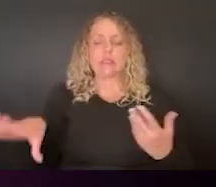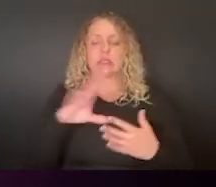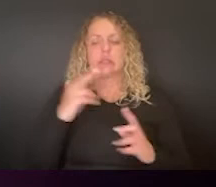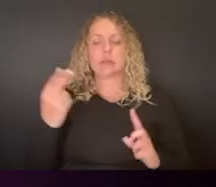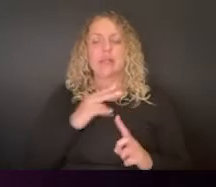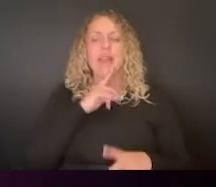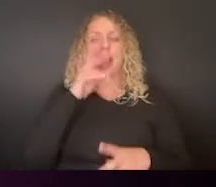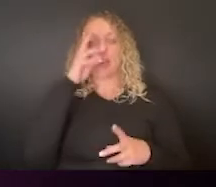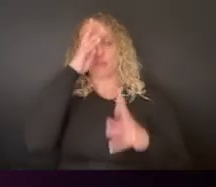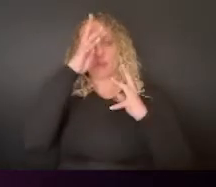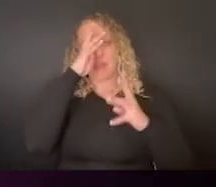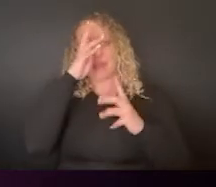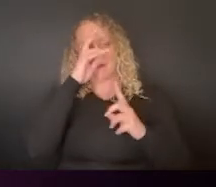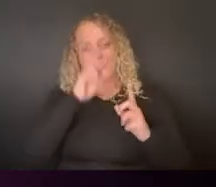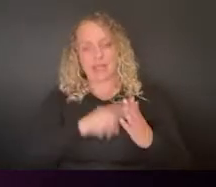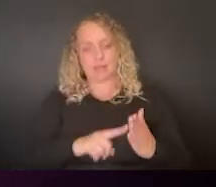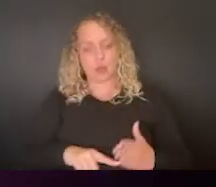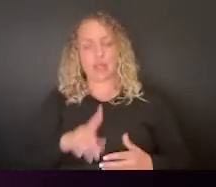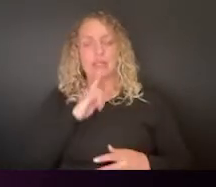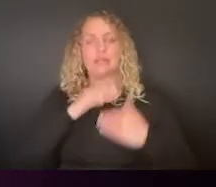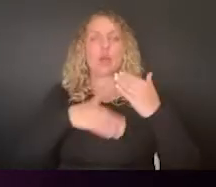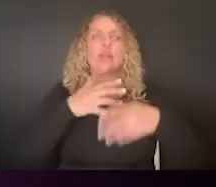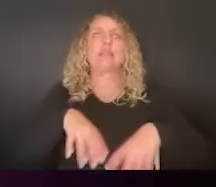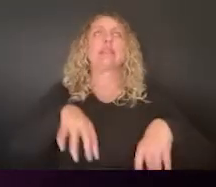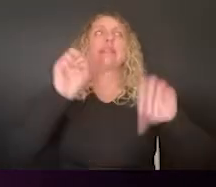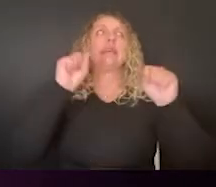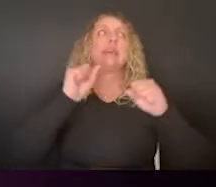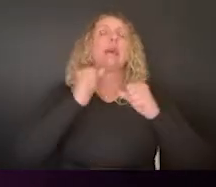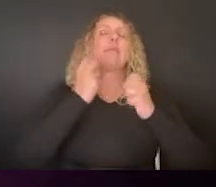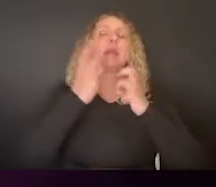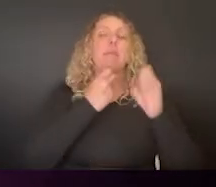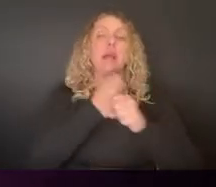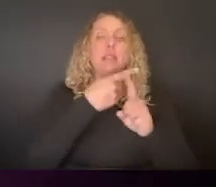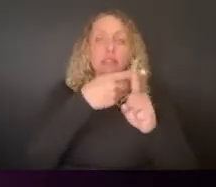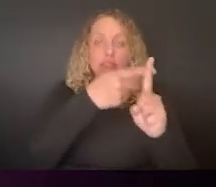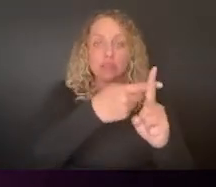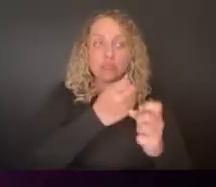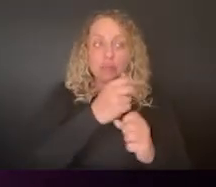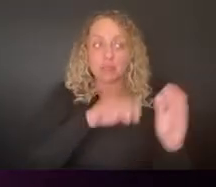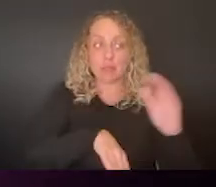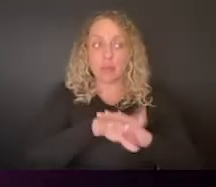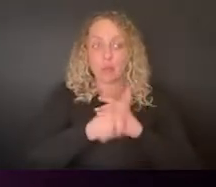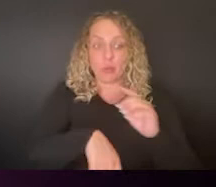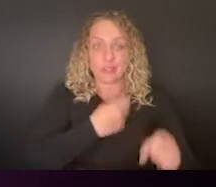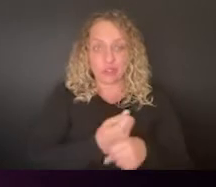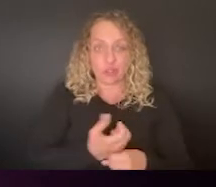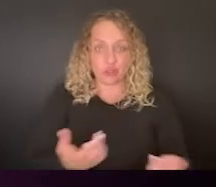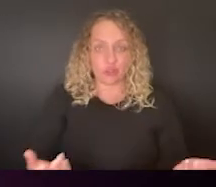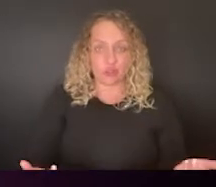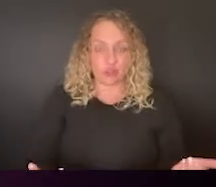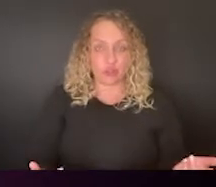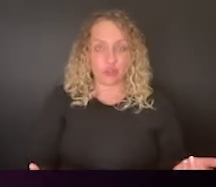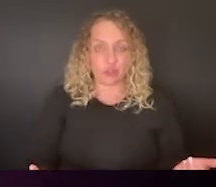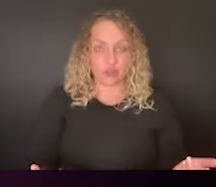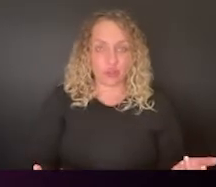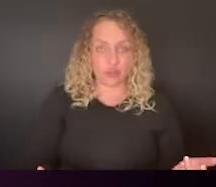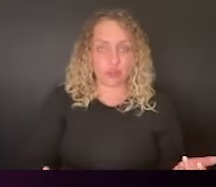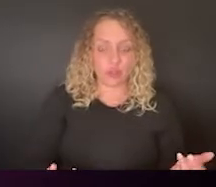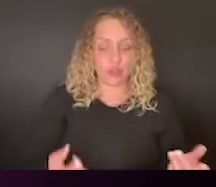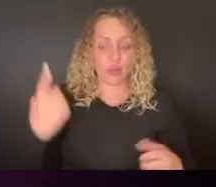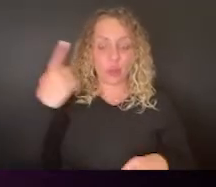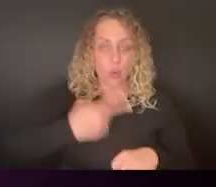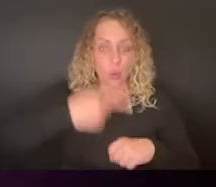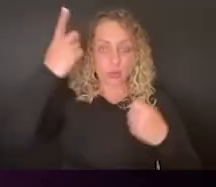have to do things like strategy, competitive analysis, user and customer insights, and creative explorations. This process can